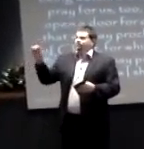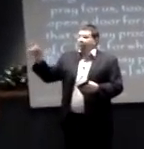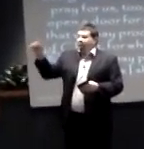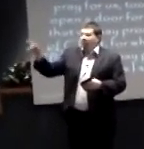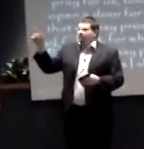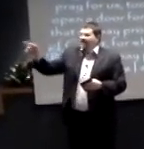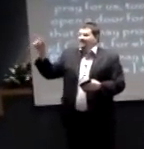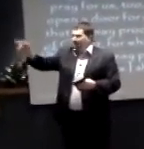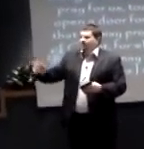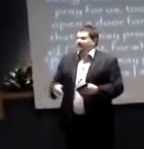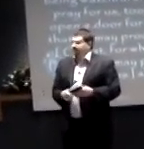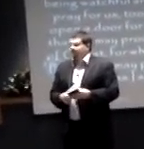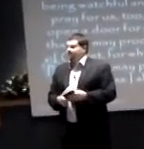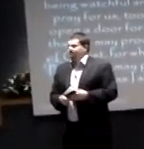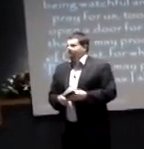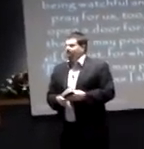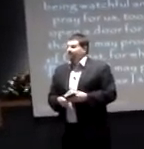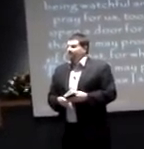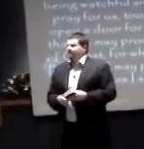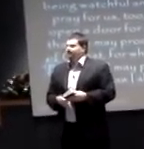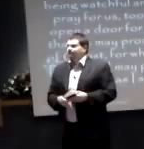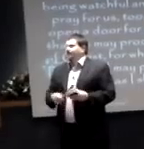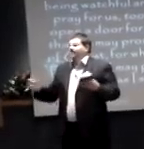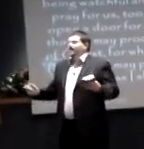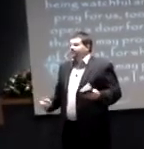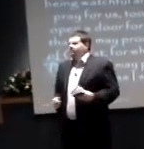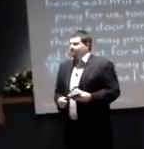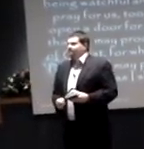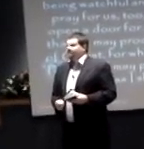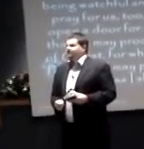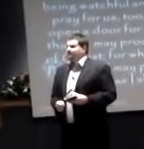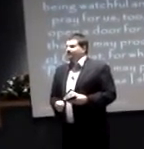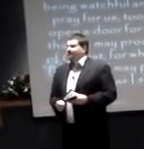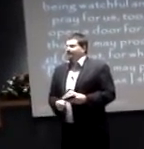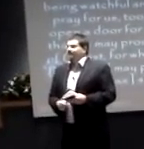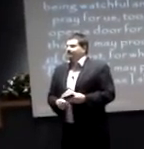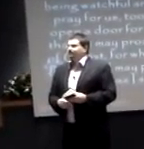He said, you don't like Bobby. And I do.